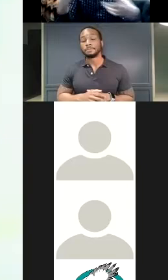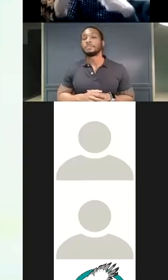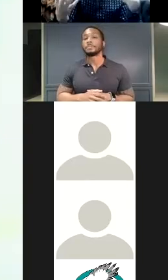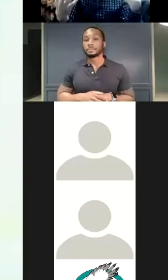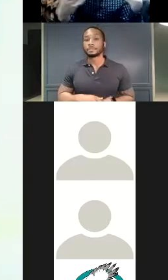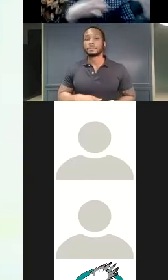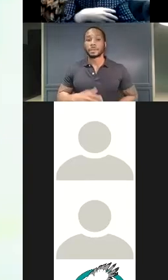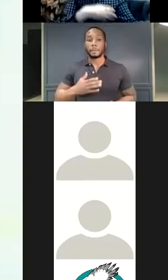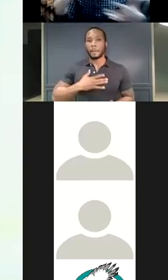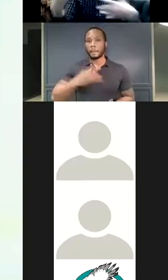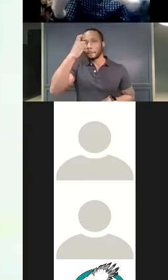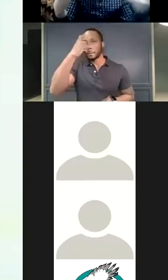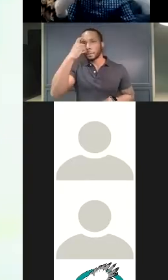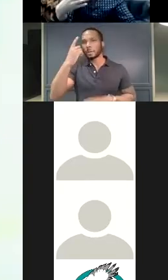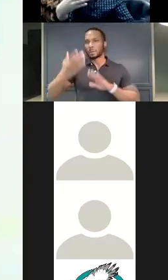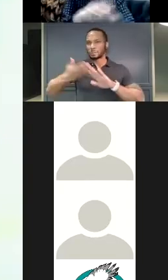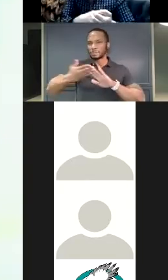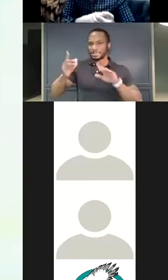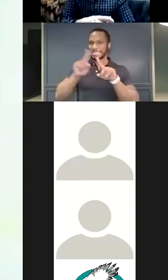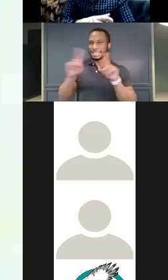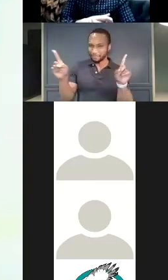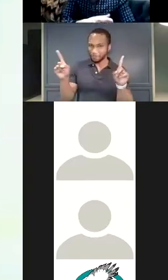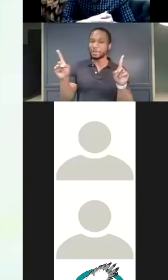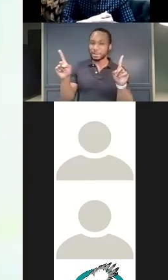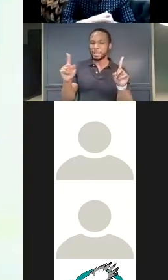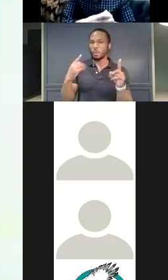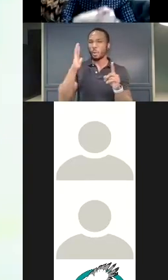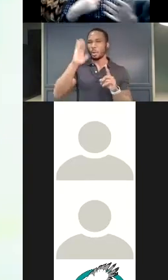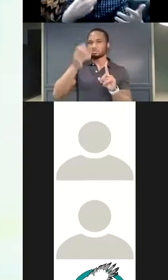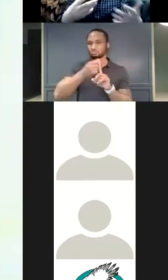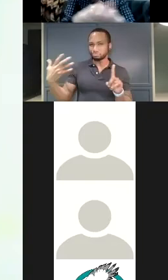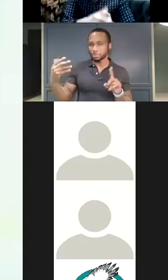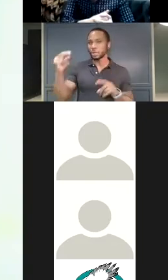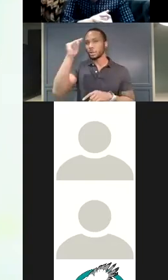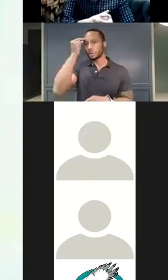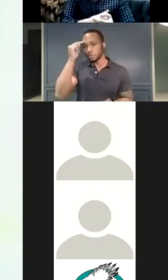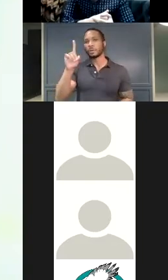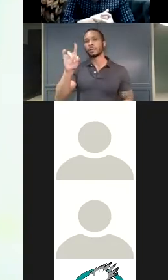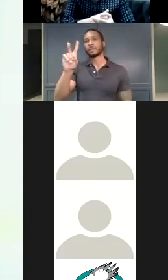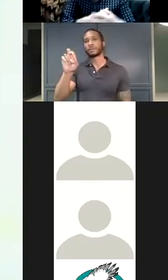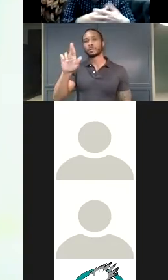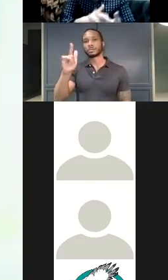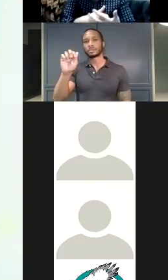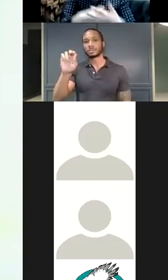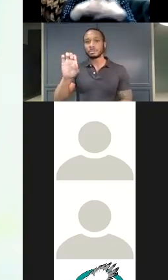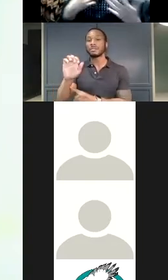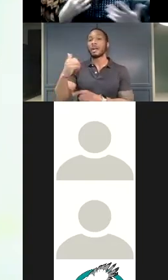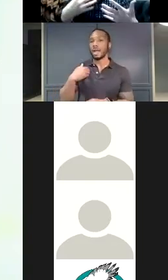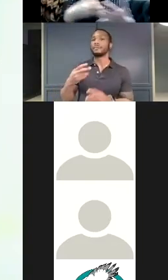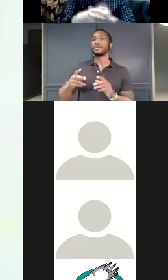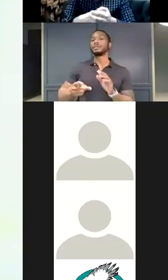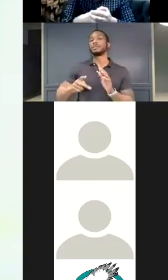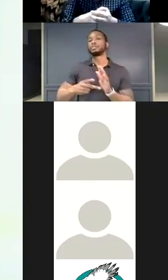my brain works differently than other people, and we'll talk more about neurodivergence in a little bit. I have a dual master's in social work and